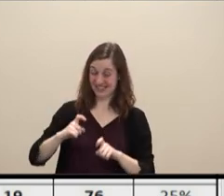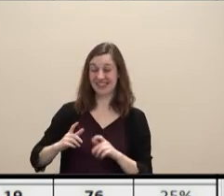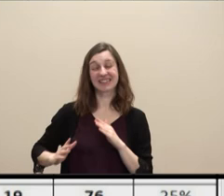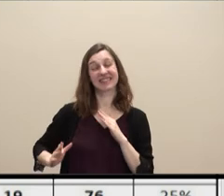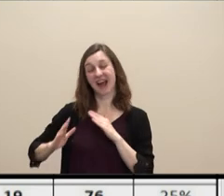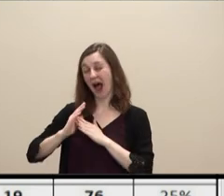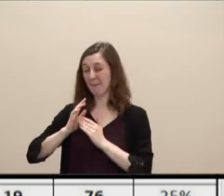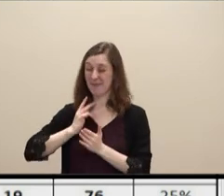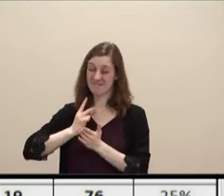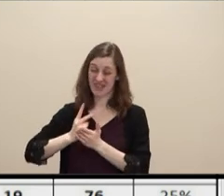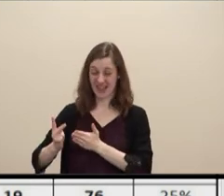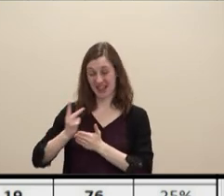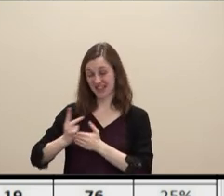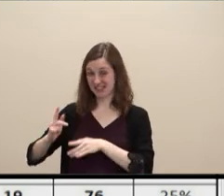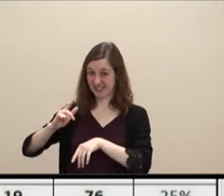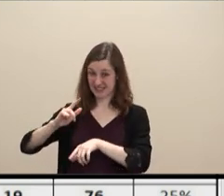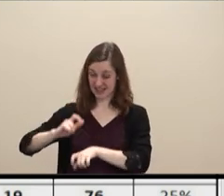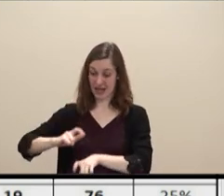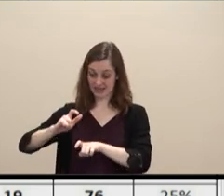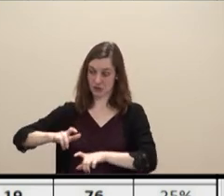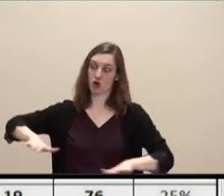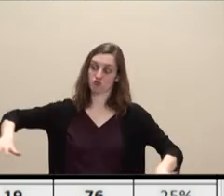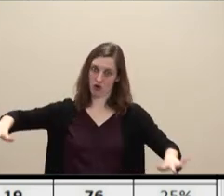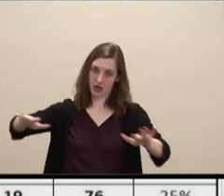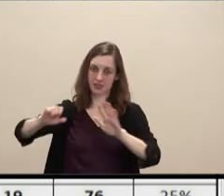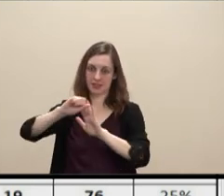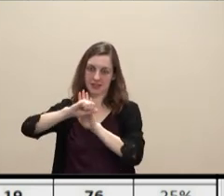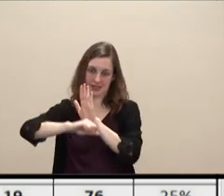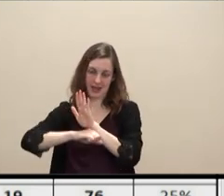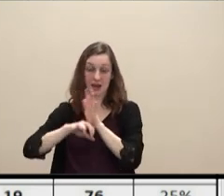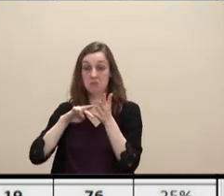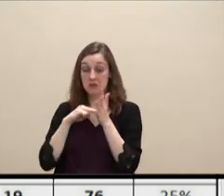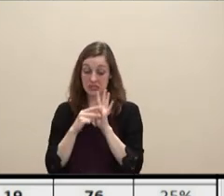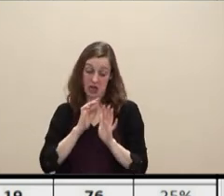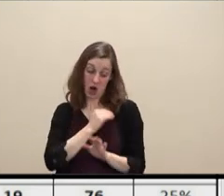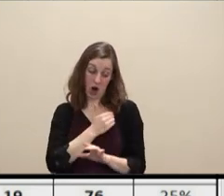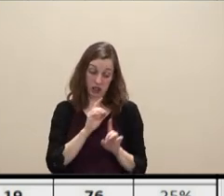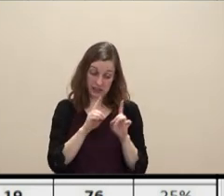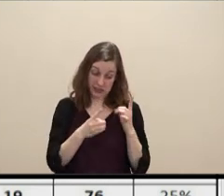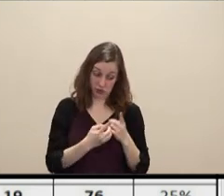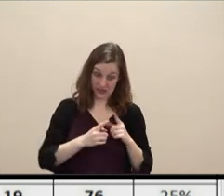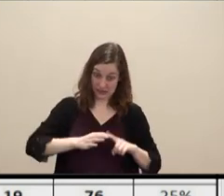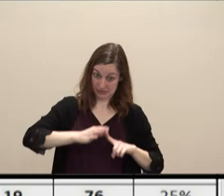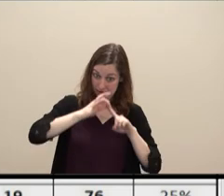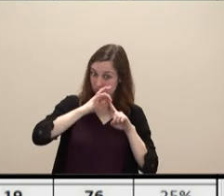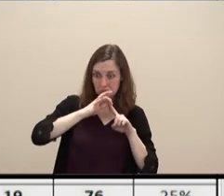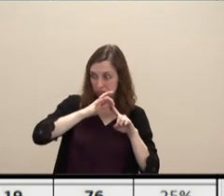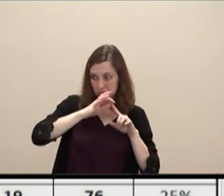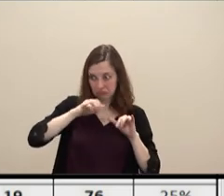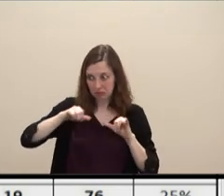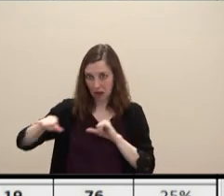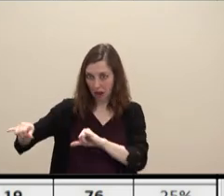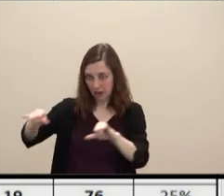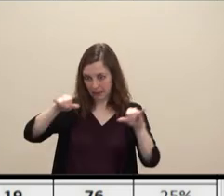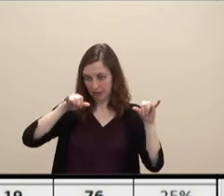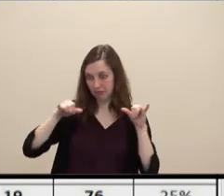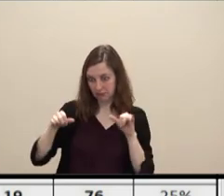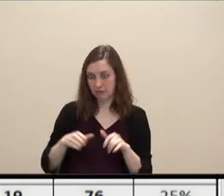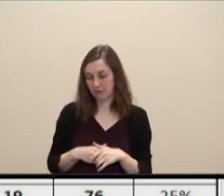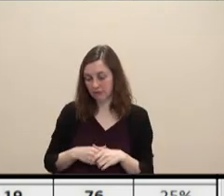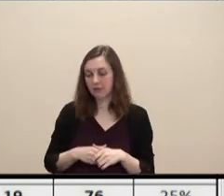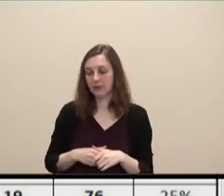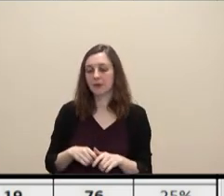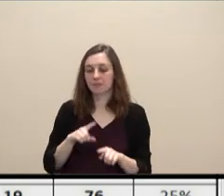across the state. So this is not uncommon compared to other districts. But now when we look to the left, out of all these numbers of